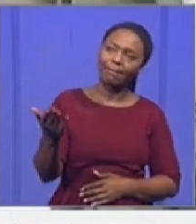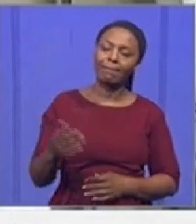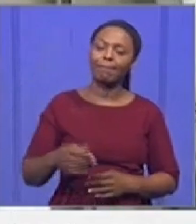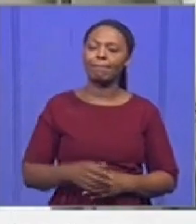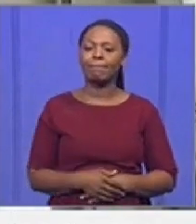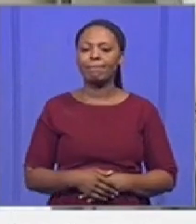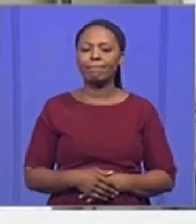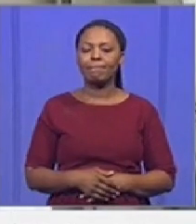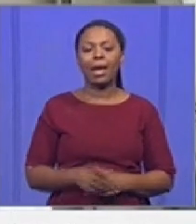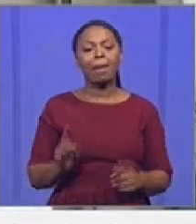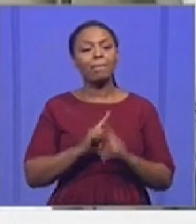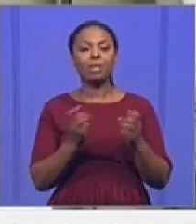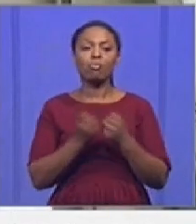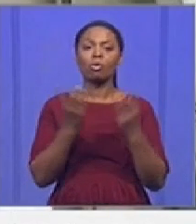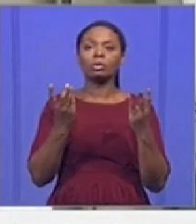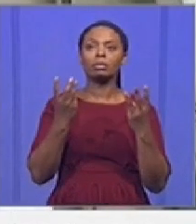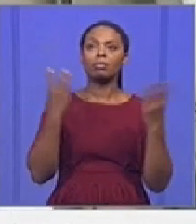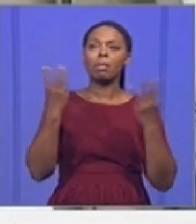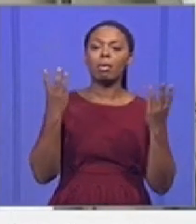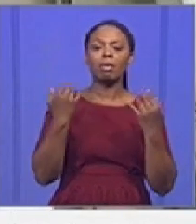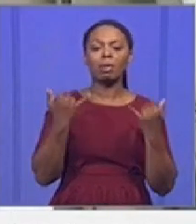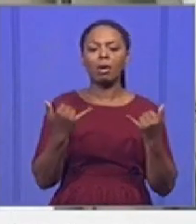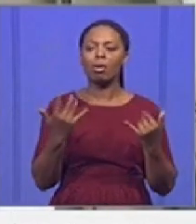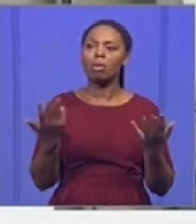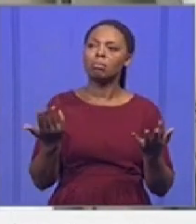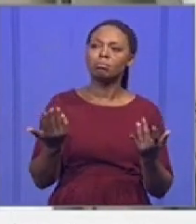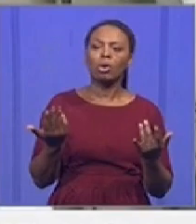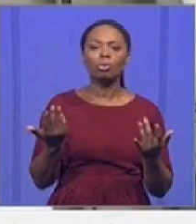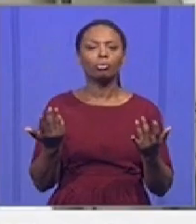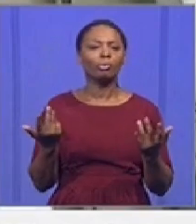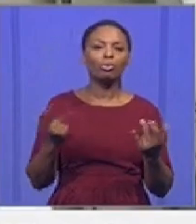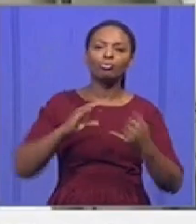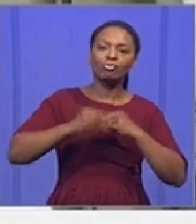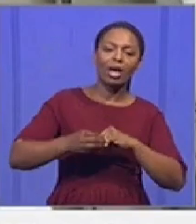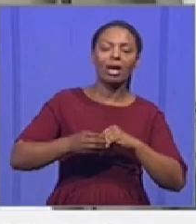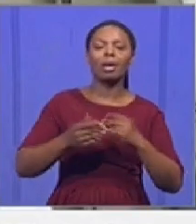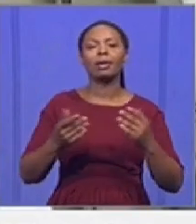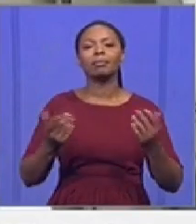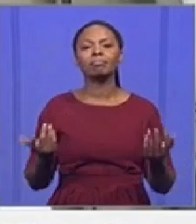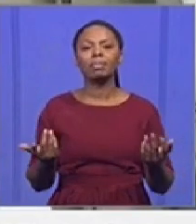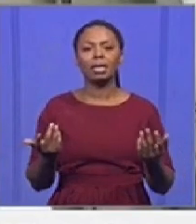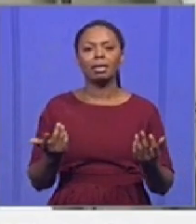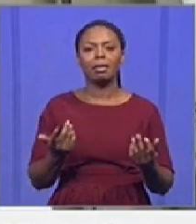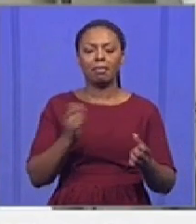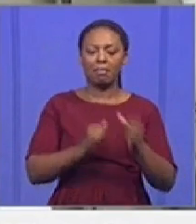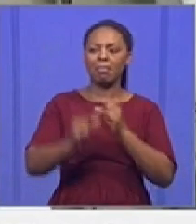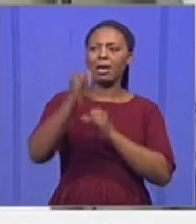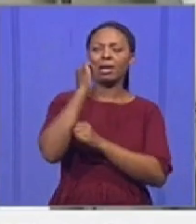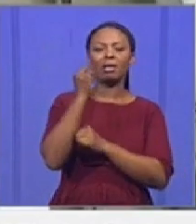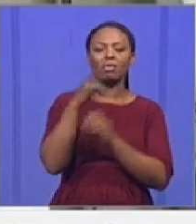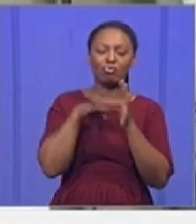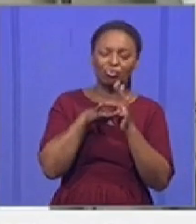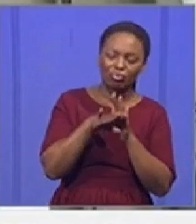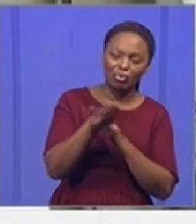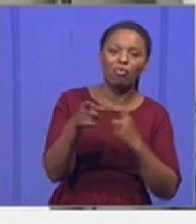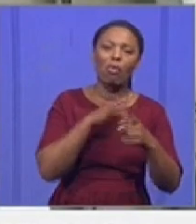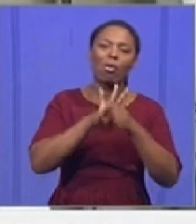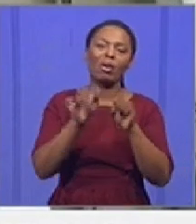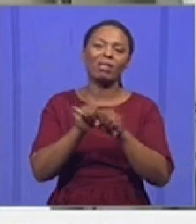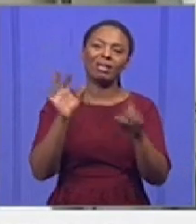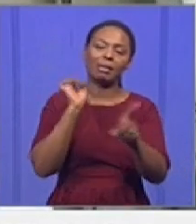the majority of our members are still trying to recover from COVID. They